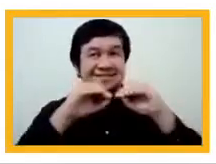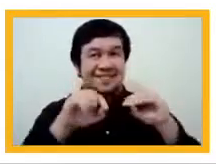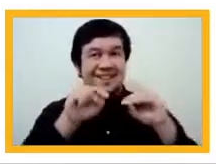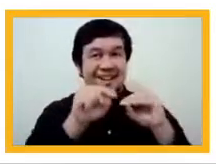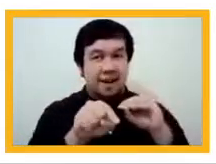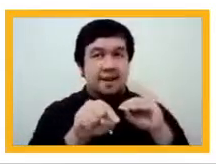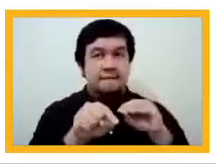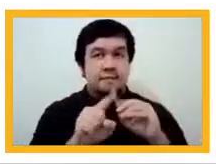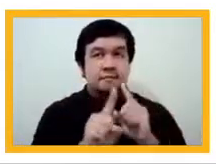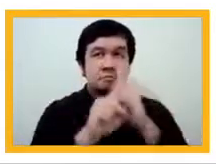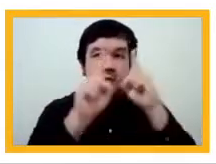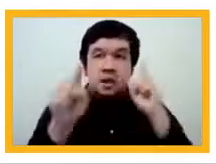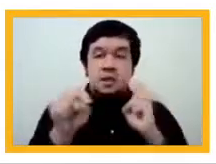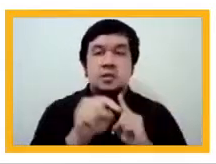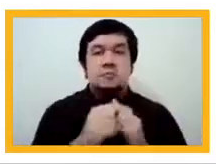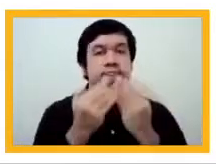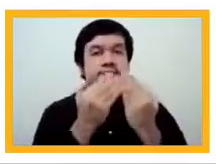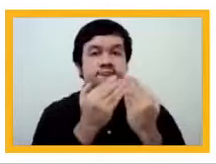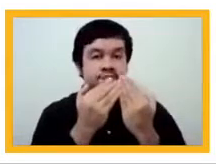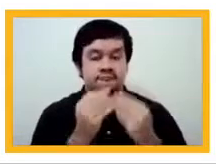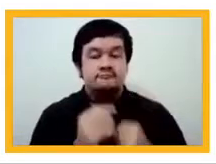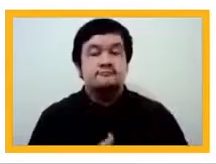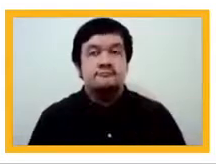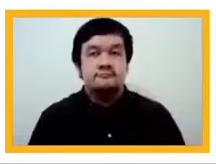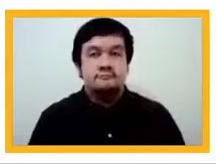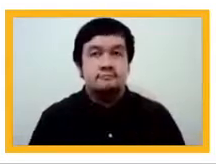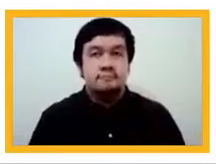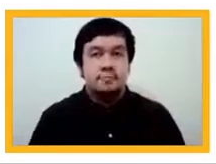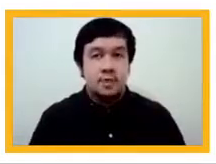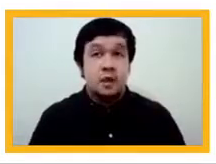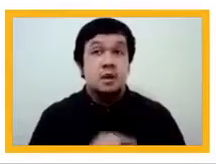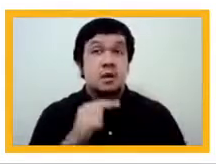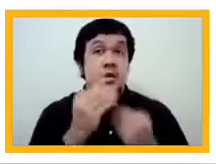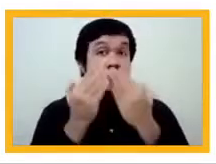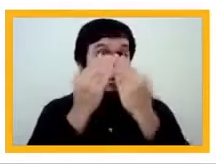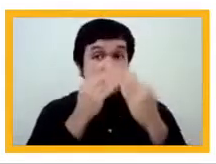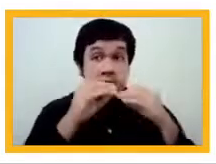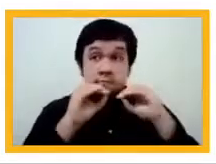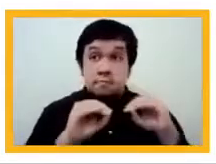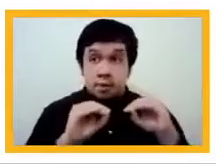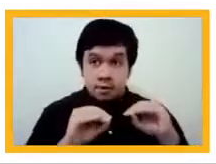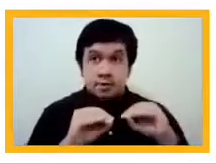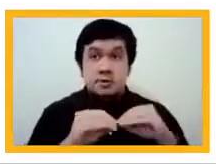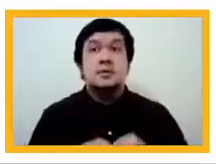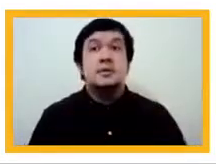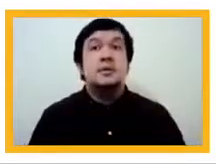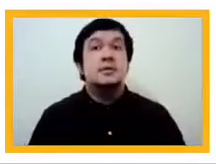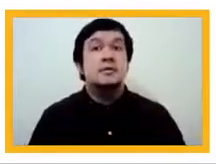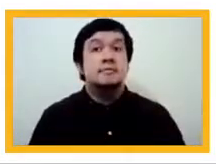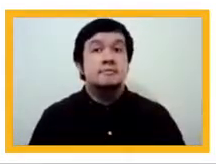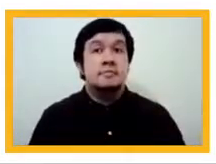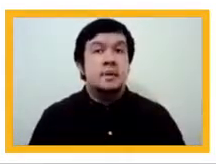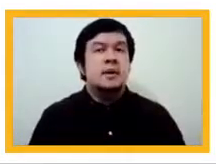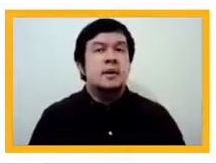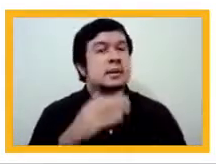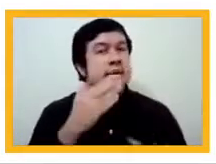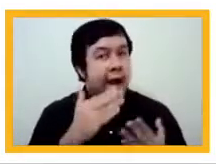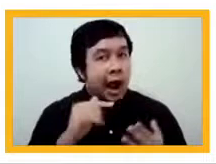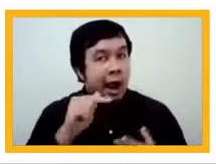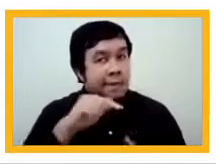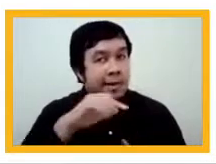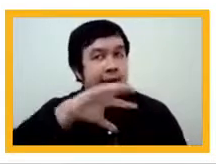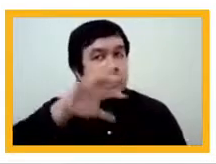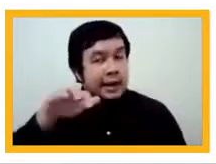think education area, we are left behind to adopt the new technology, but I